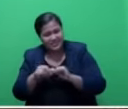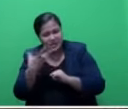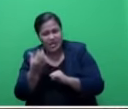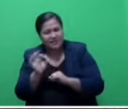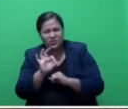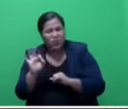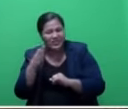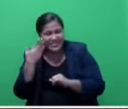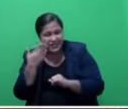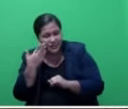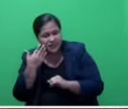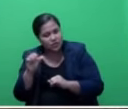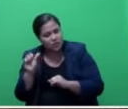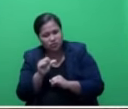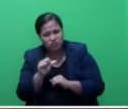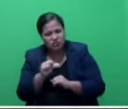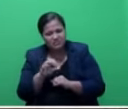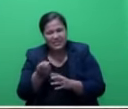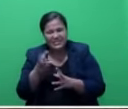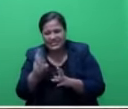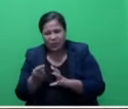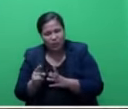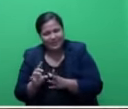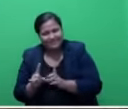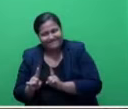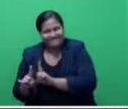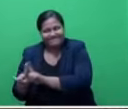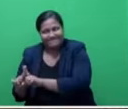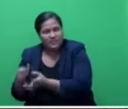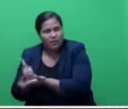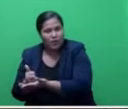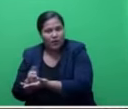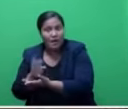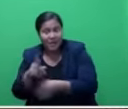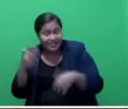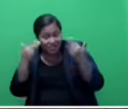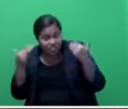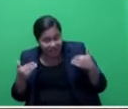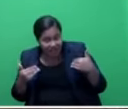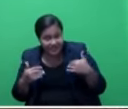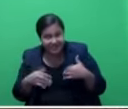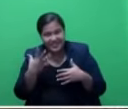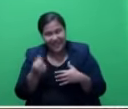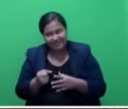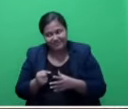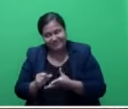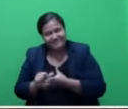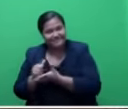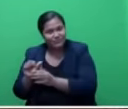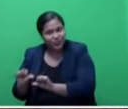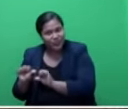non-Europeans, they may have a particular bias, so therefore the judges could overrule the decision of